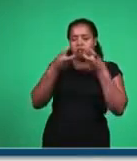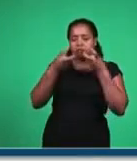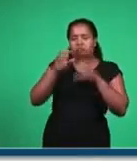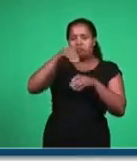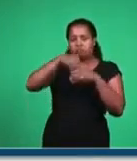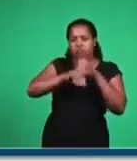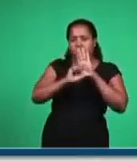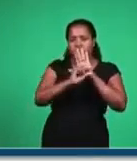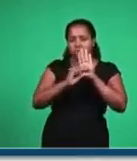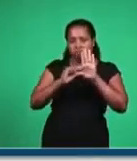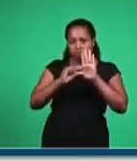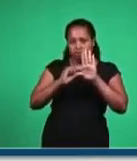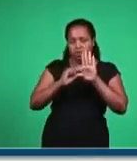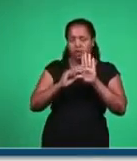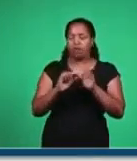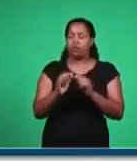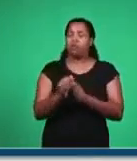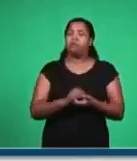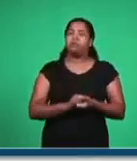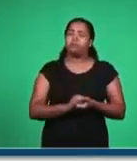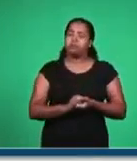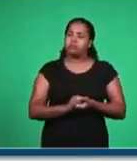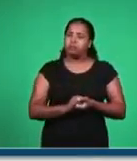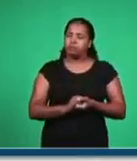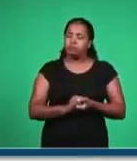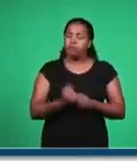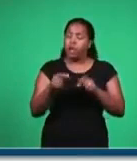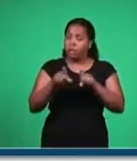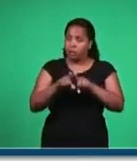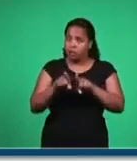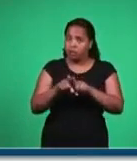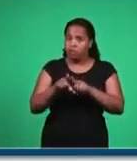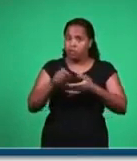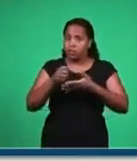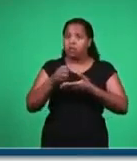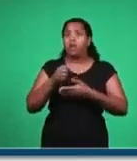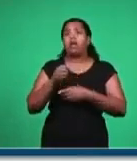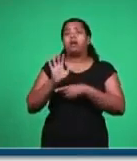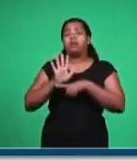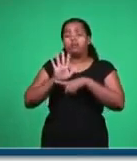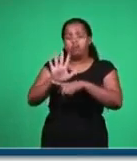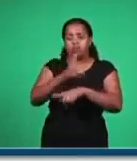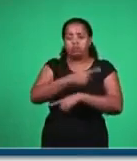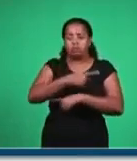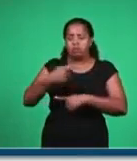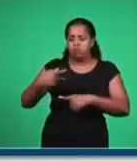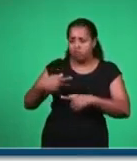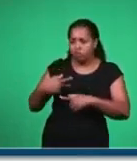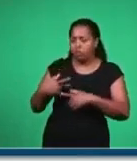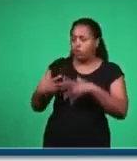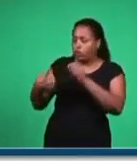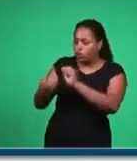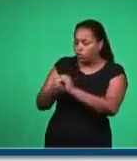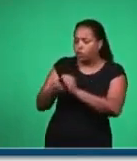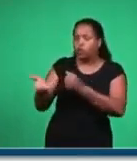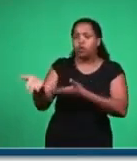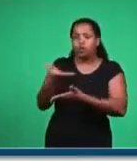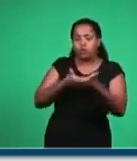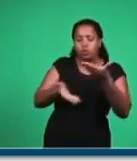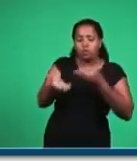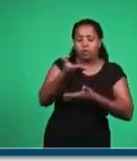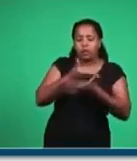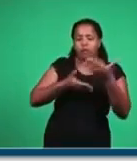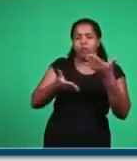church identified in this verse. We also are going to have some collaborations of the pastors that are